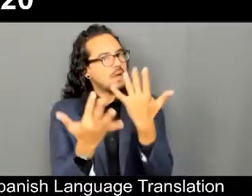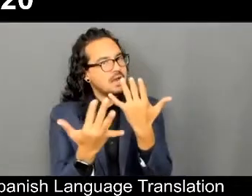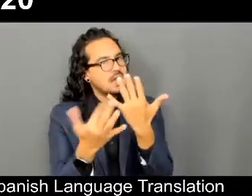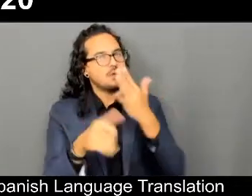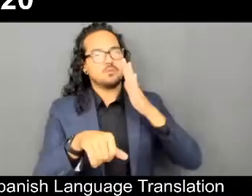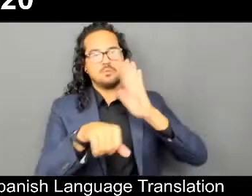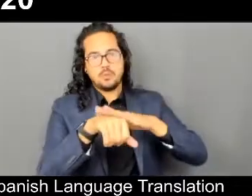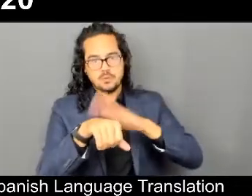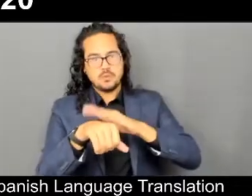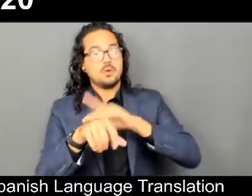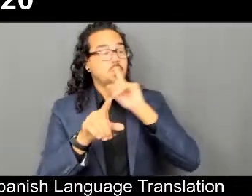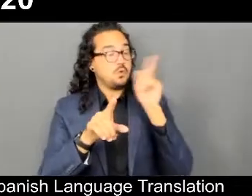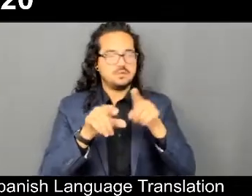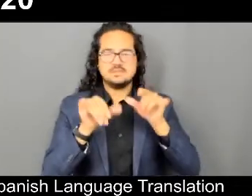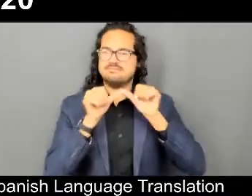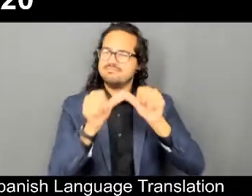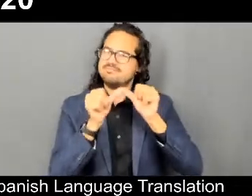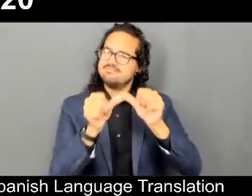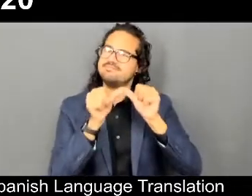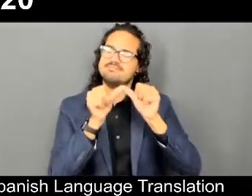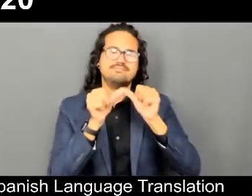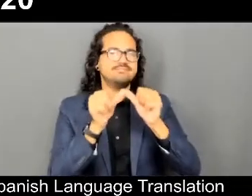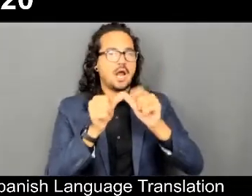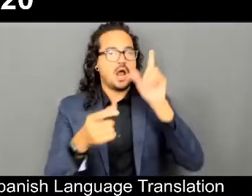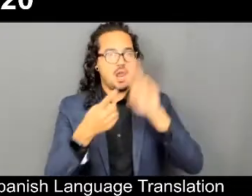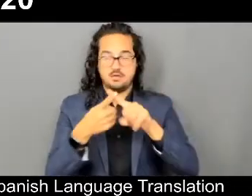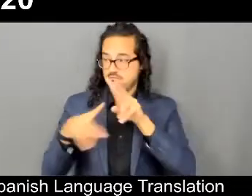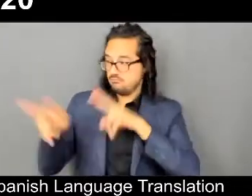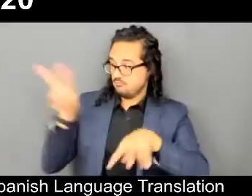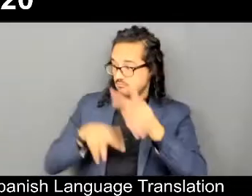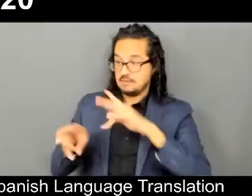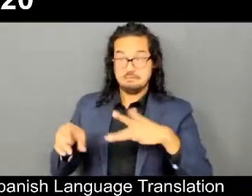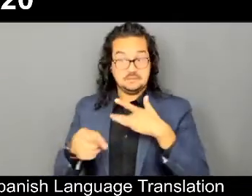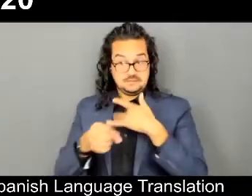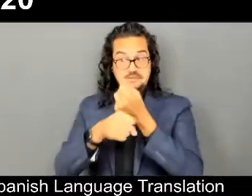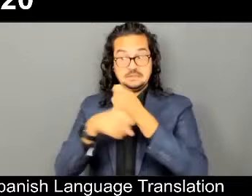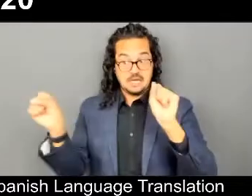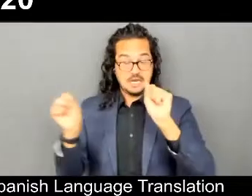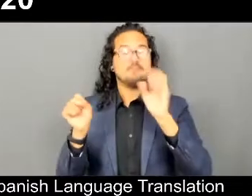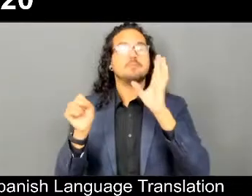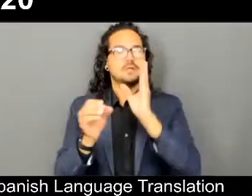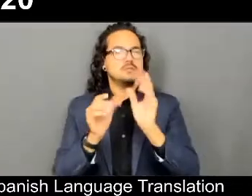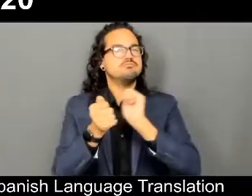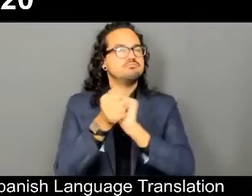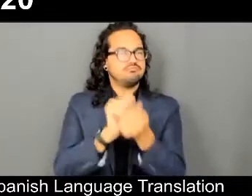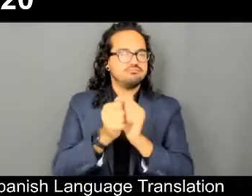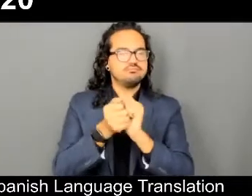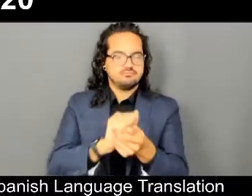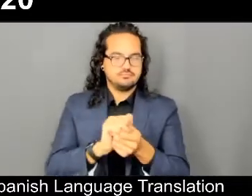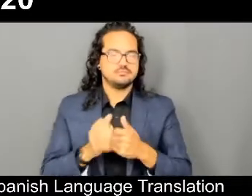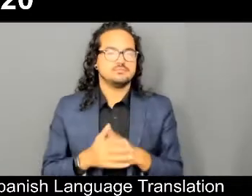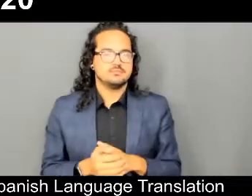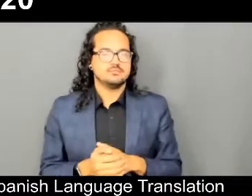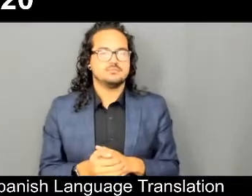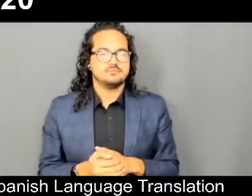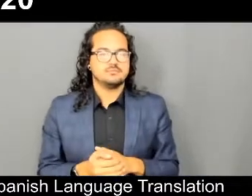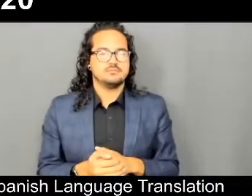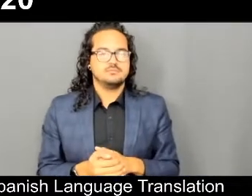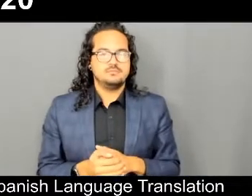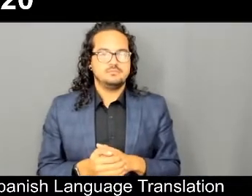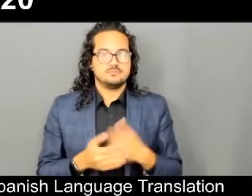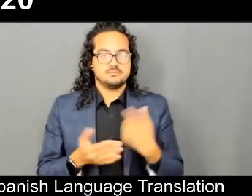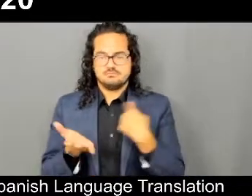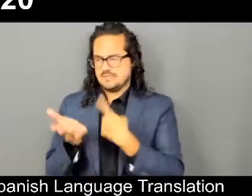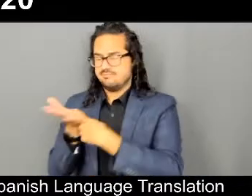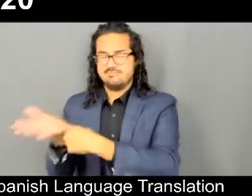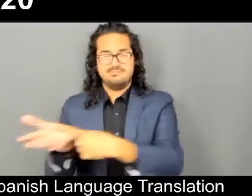that that's no longer going to be an issue. So we are having those conversations, and we look forward to hopefully getting you guys back to your houses soon and lifting those warnings,